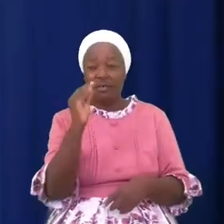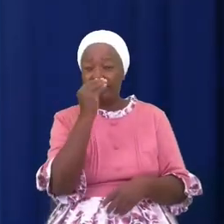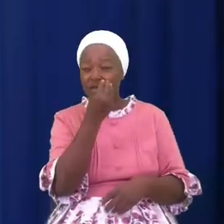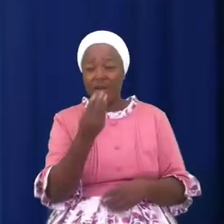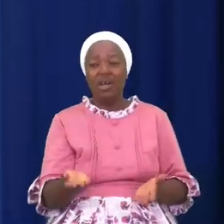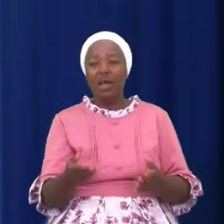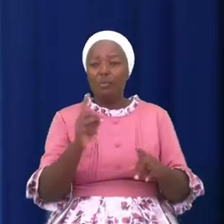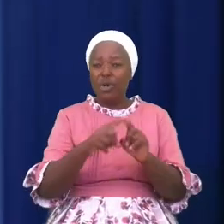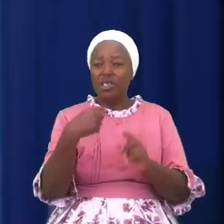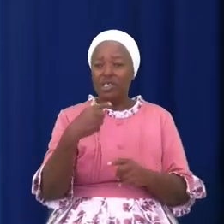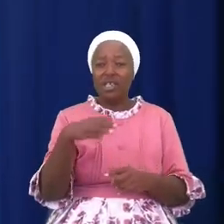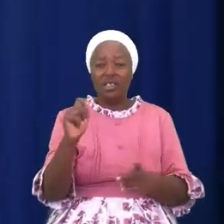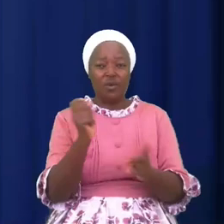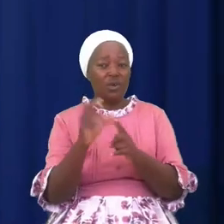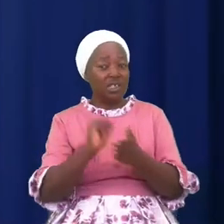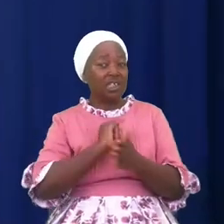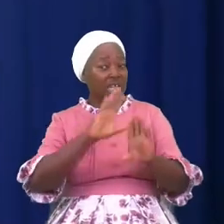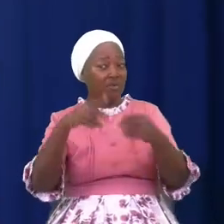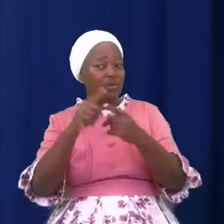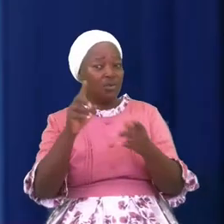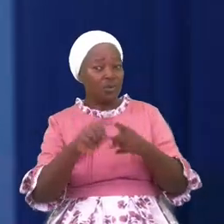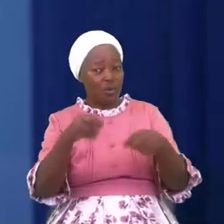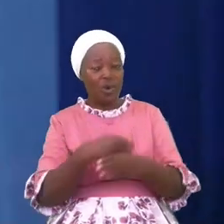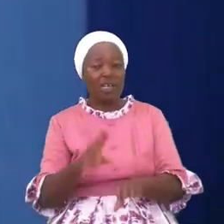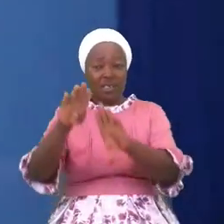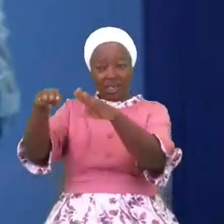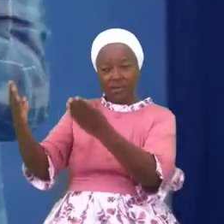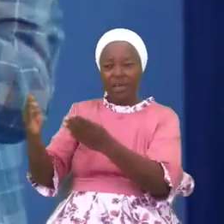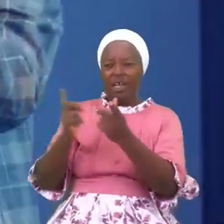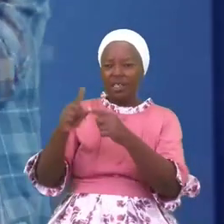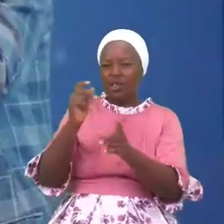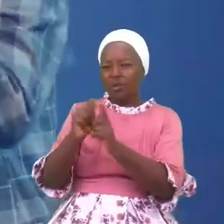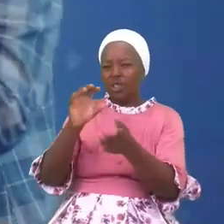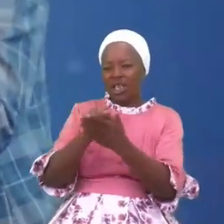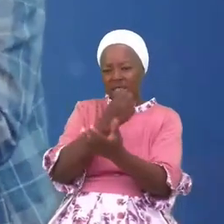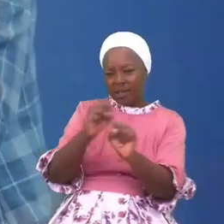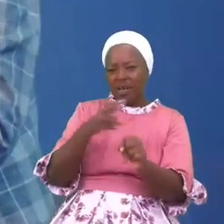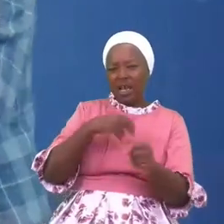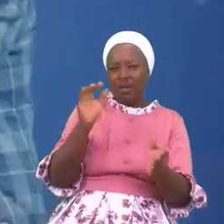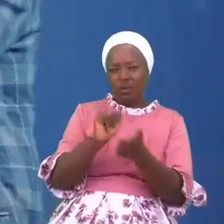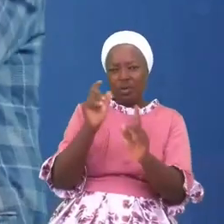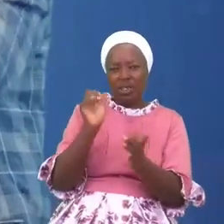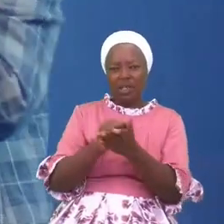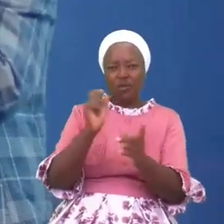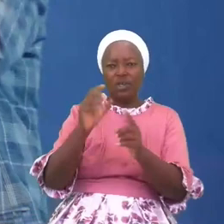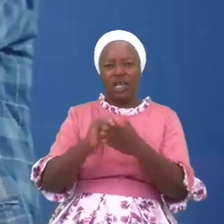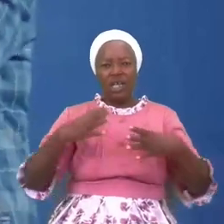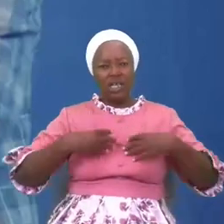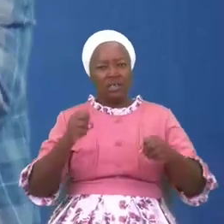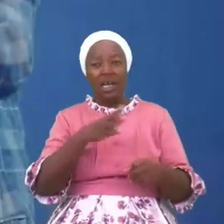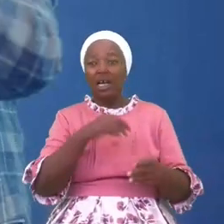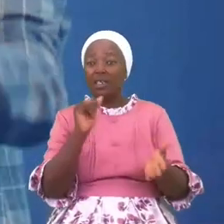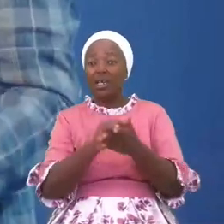the word that saves, and the word that heals, and the word that does mighty miracles in the life